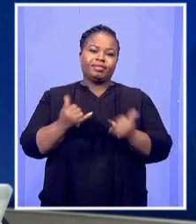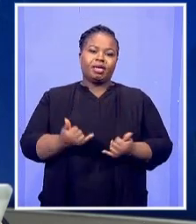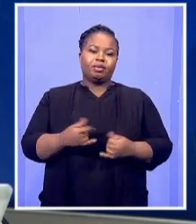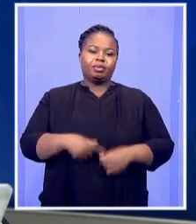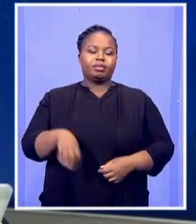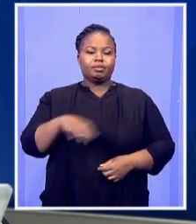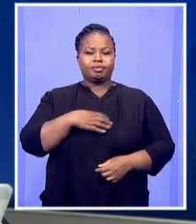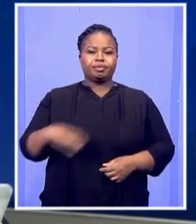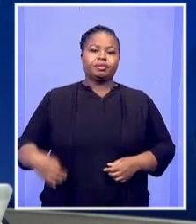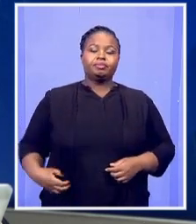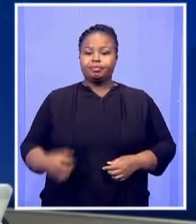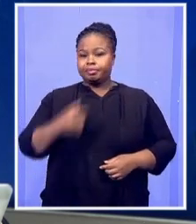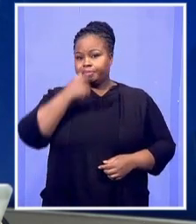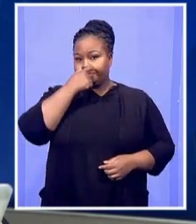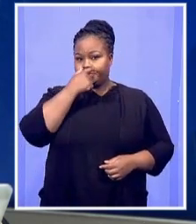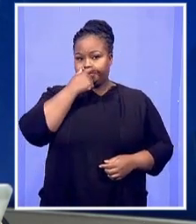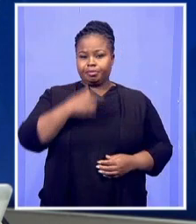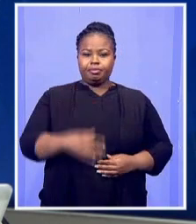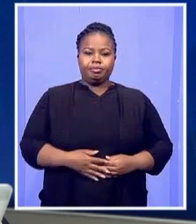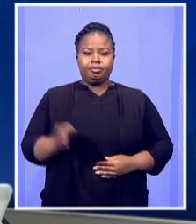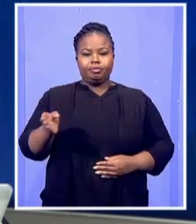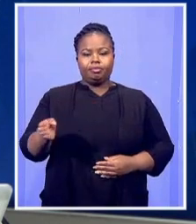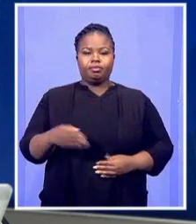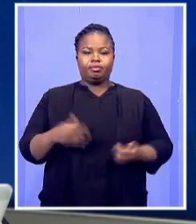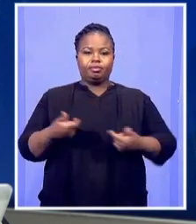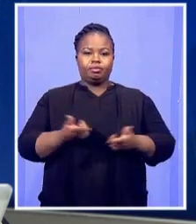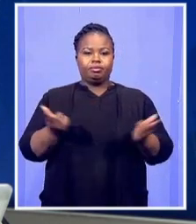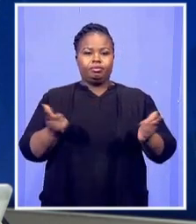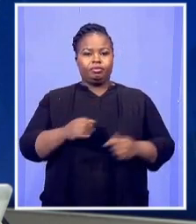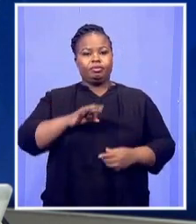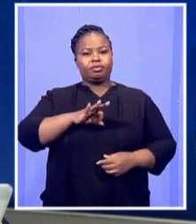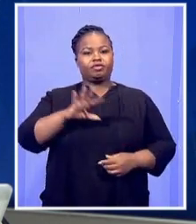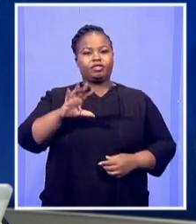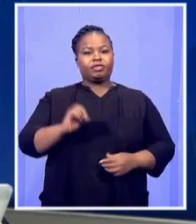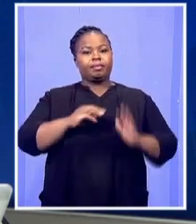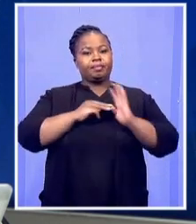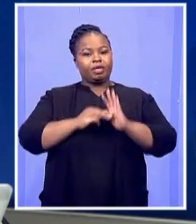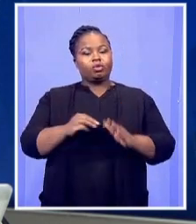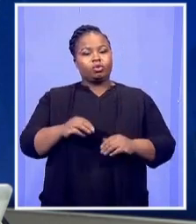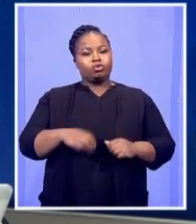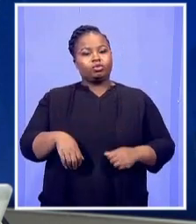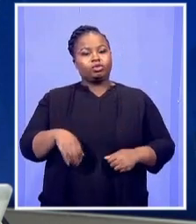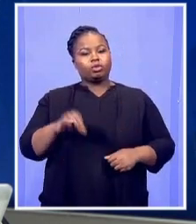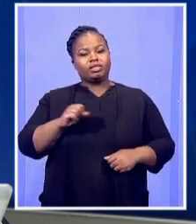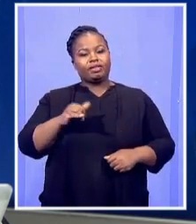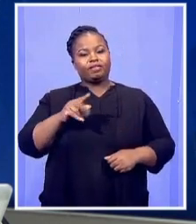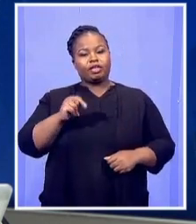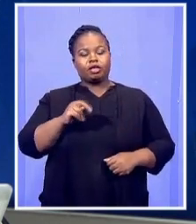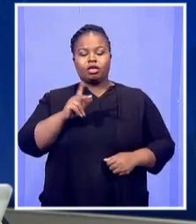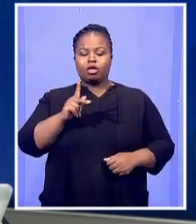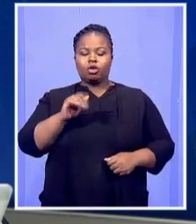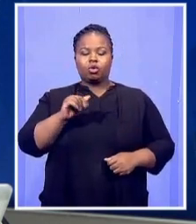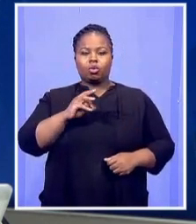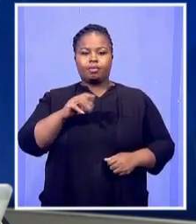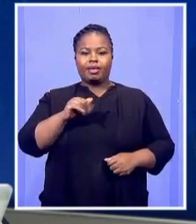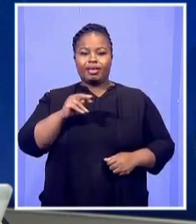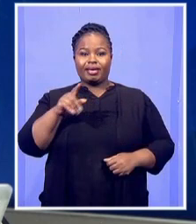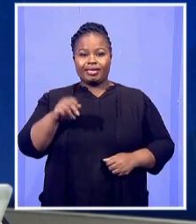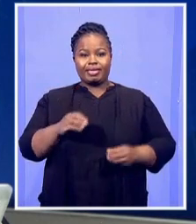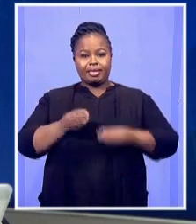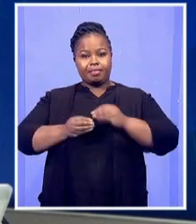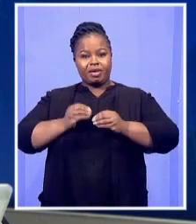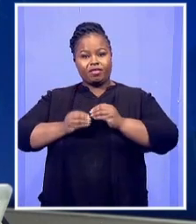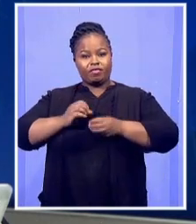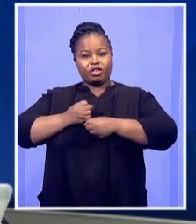President Cyril Ramaphosa is attending the launch of the 350 million rand Sandvik Khomanani manufacturing site in